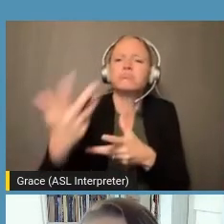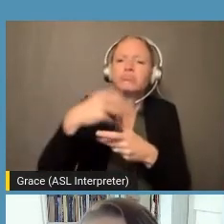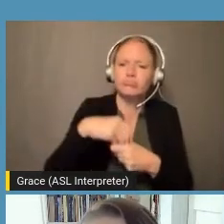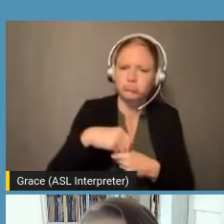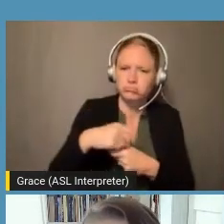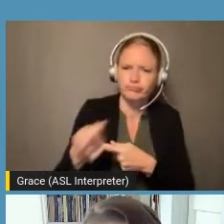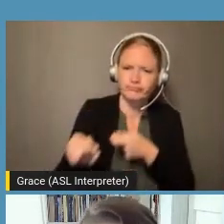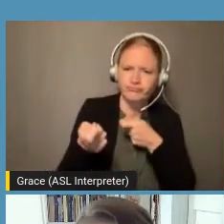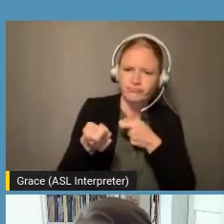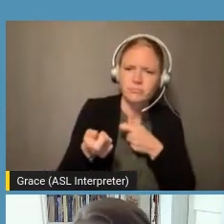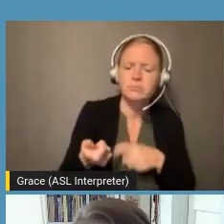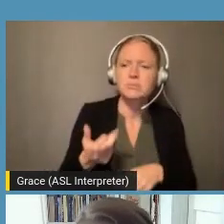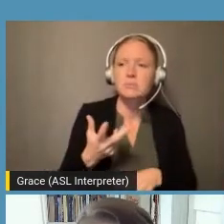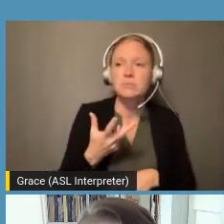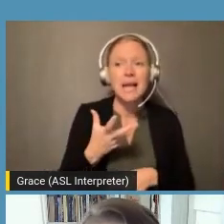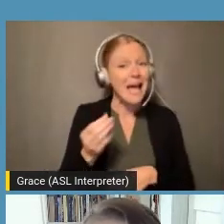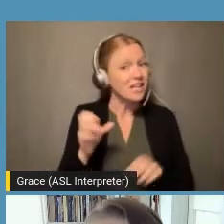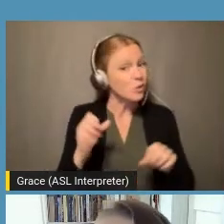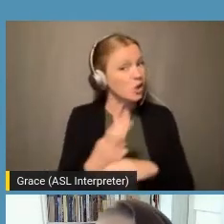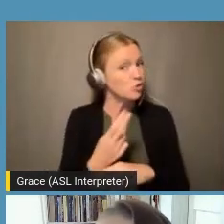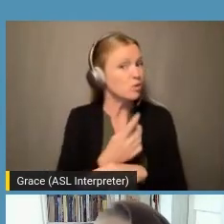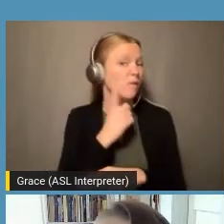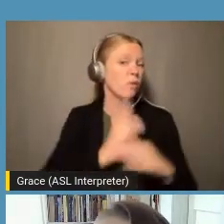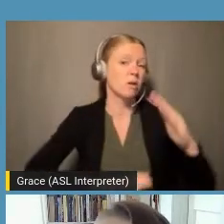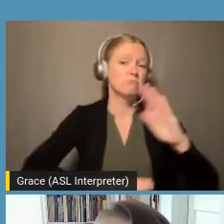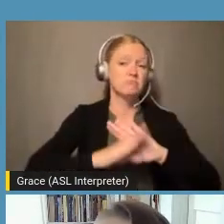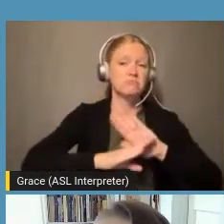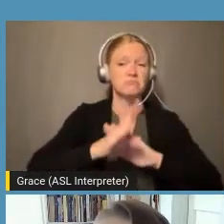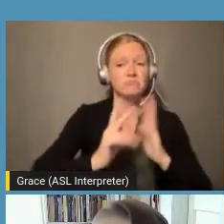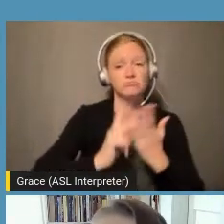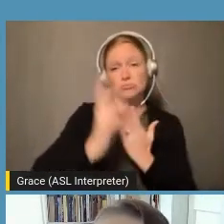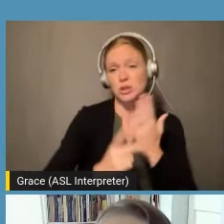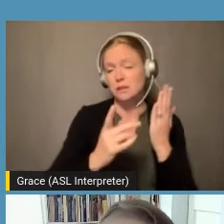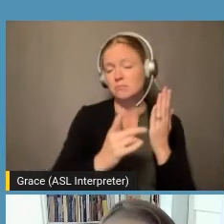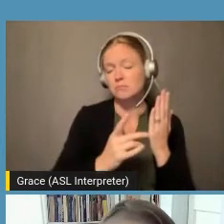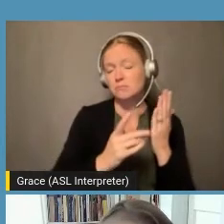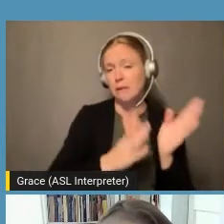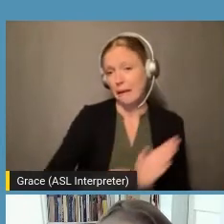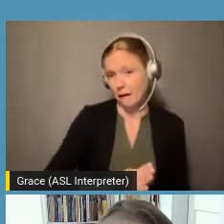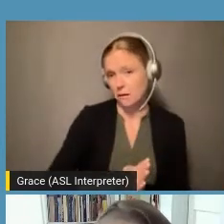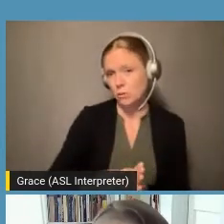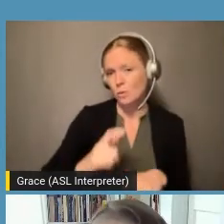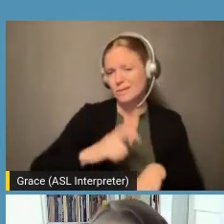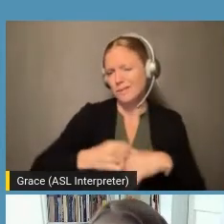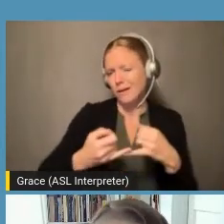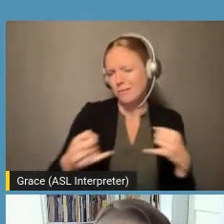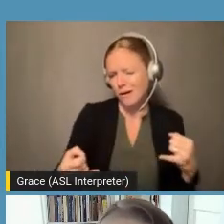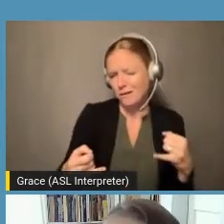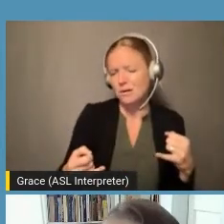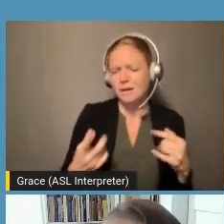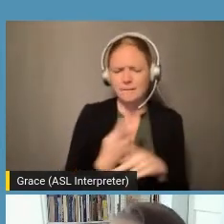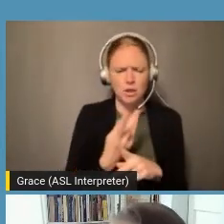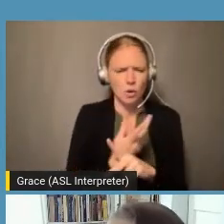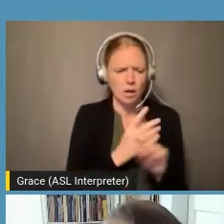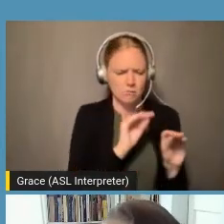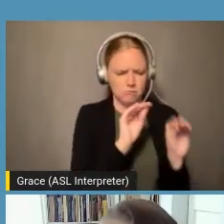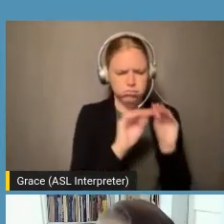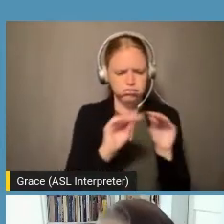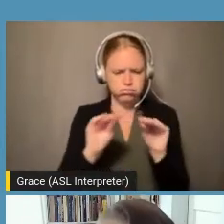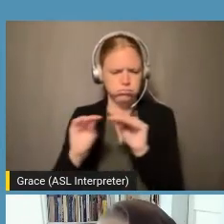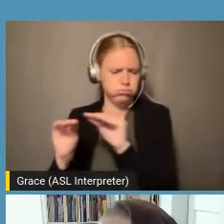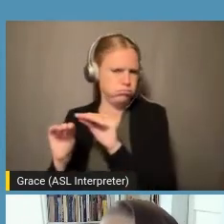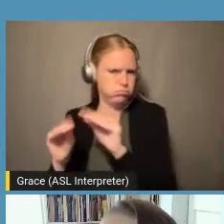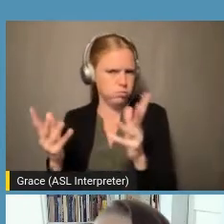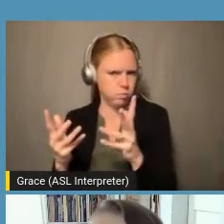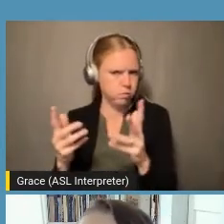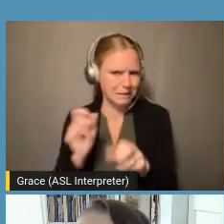of build that project plan, that timeline, by figuring out what tasks are going to go into the various phases of the